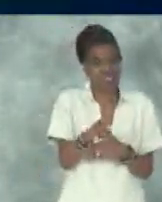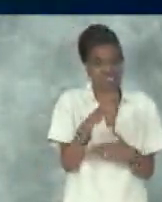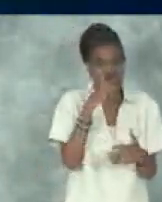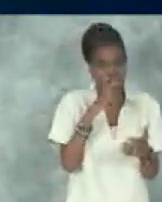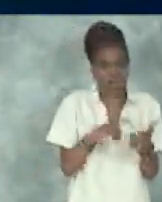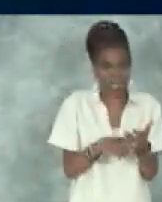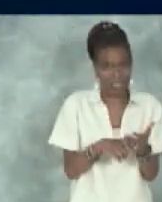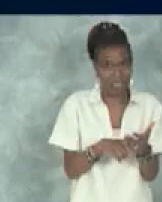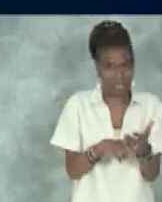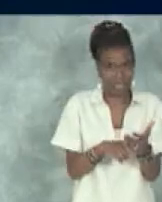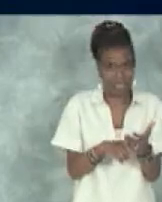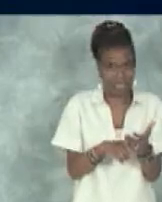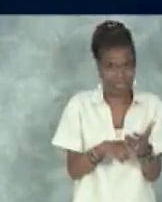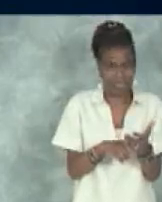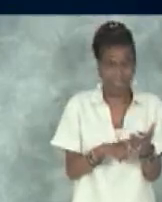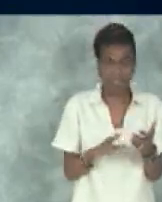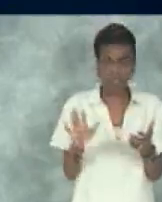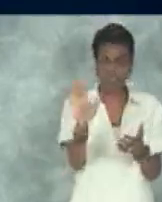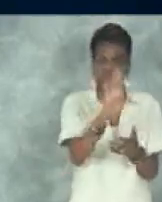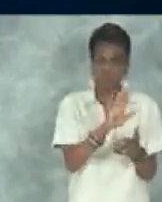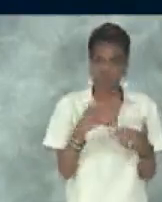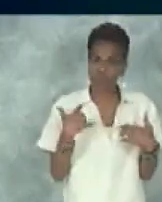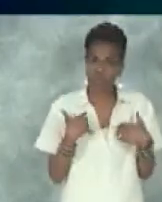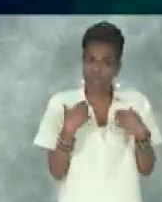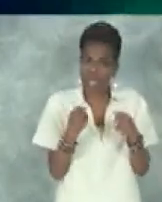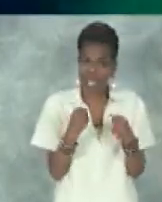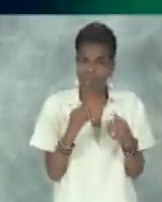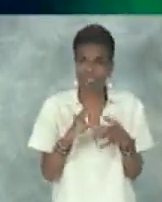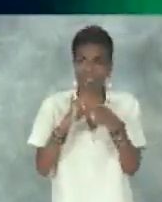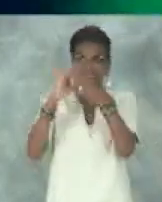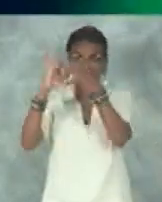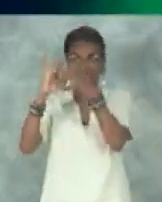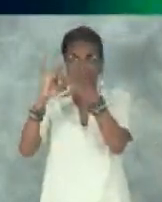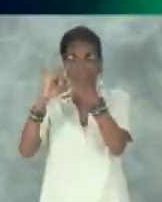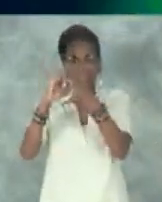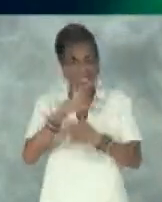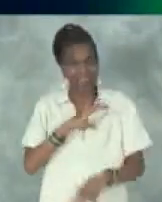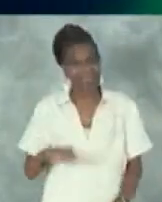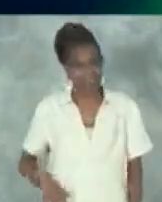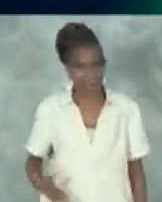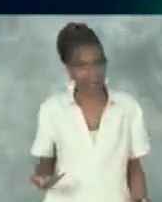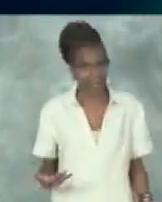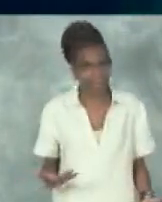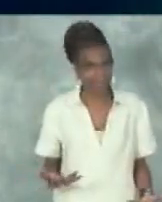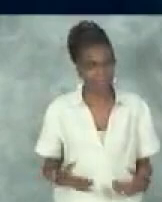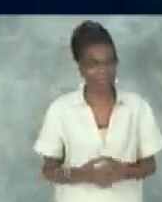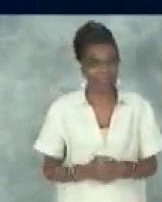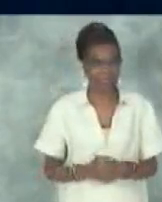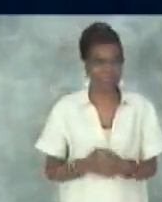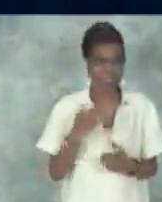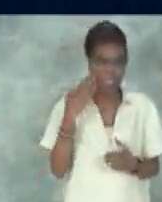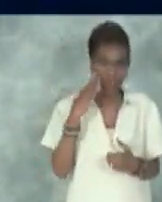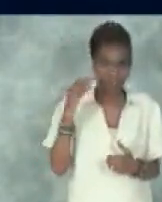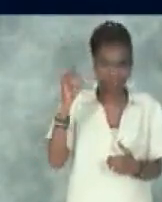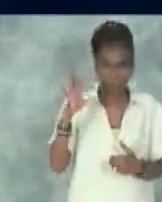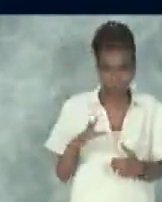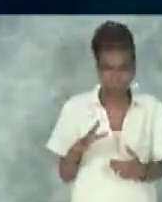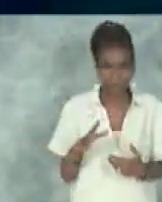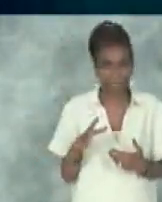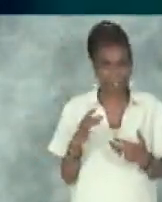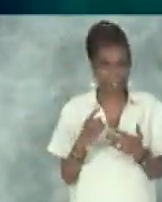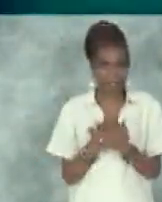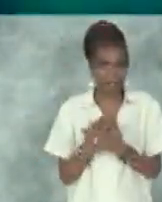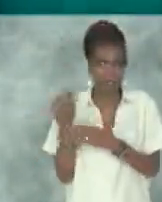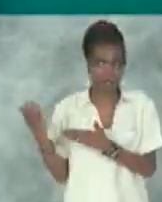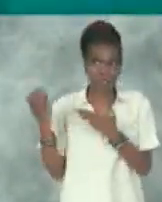your confidence is in Christ. I know that usually when we preach as preachers, we